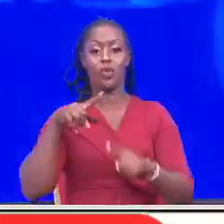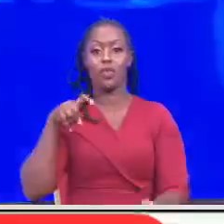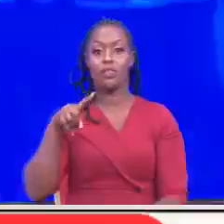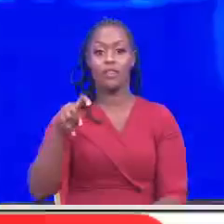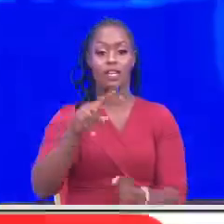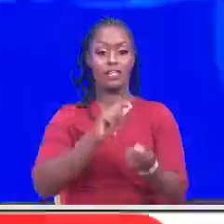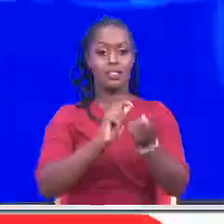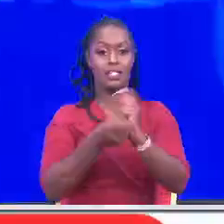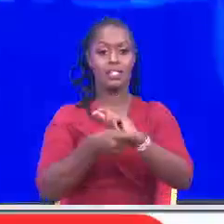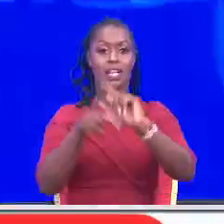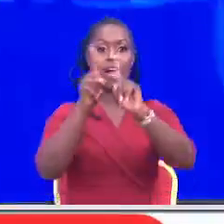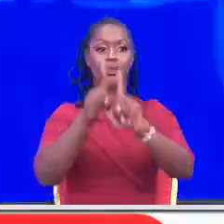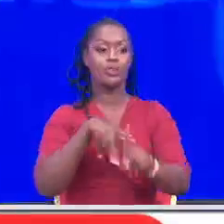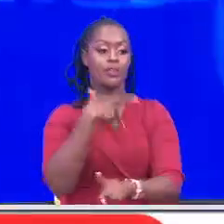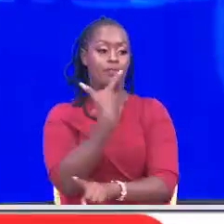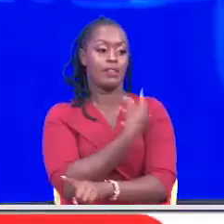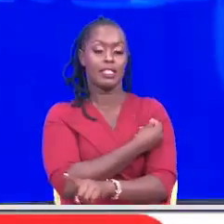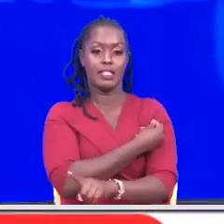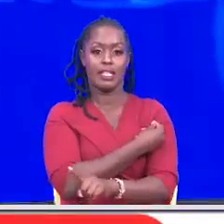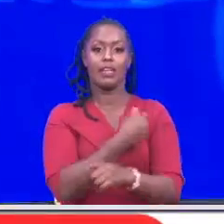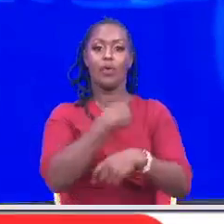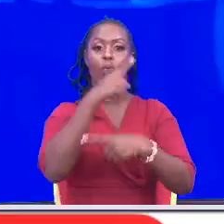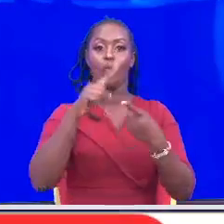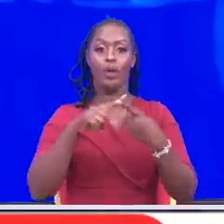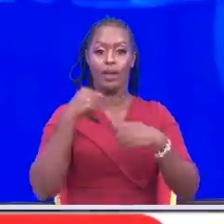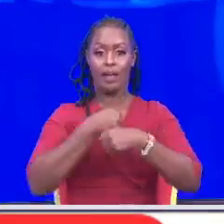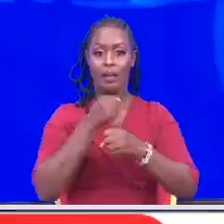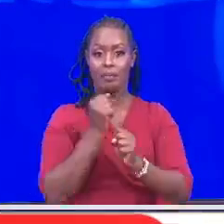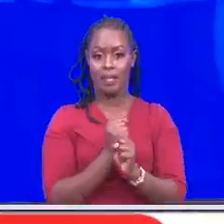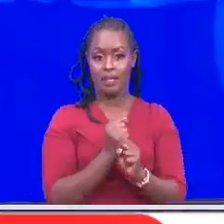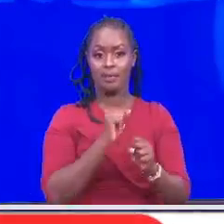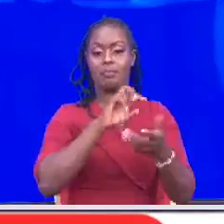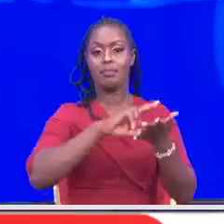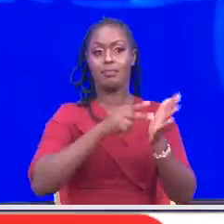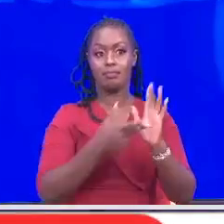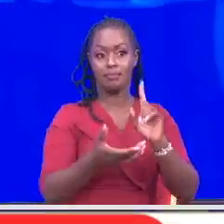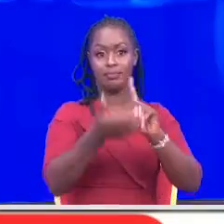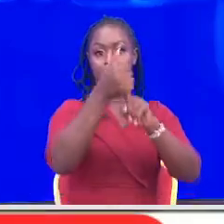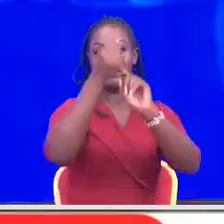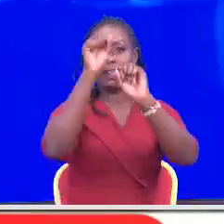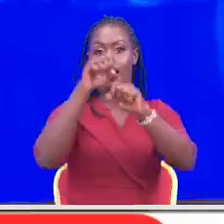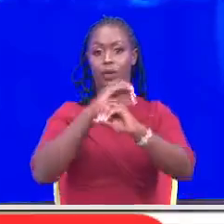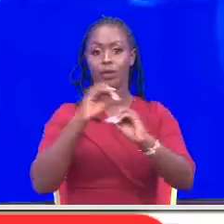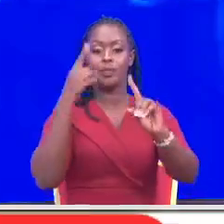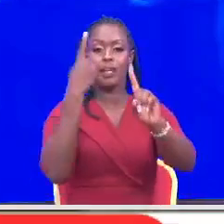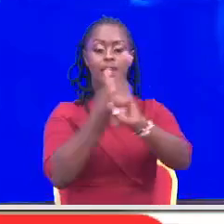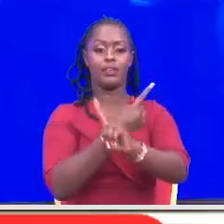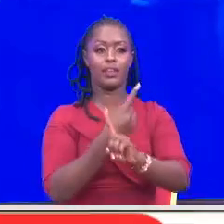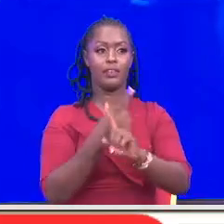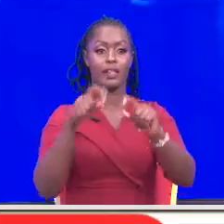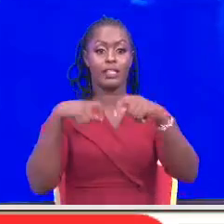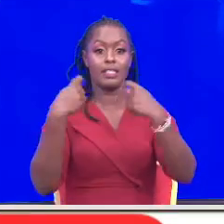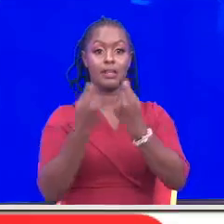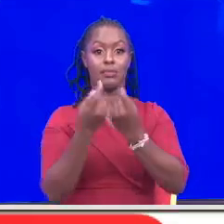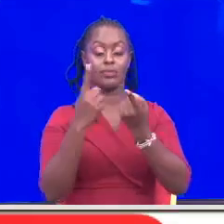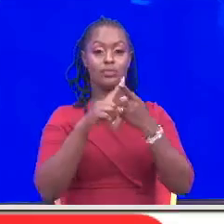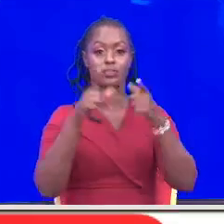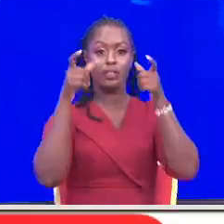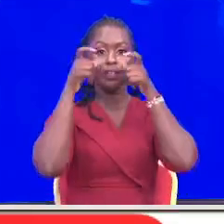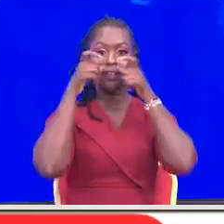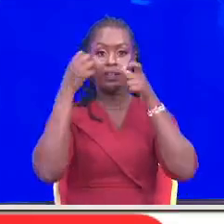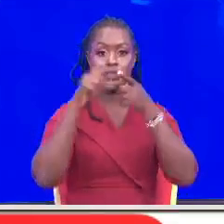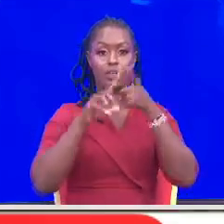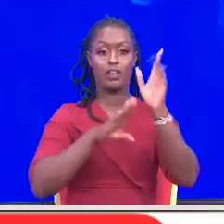any vaccines developed. Additionally, there are different clades of HIV, hence a vaccine developed for clade